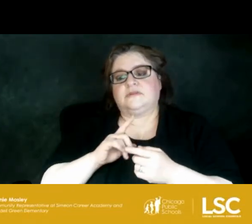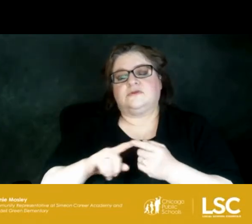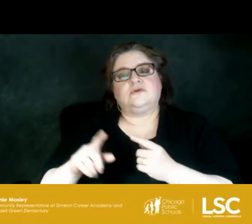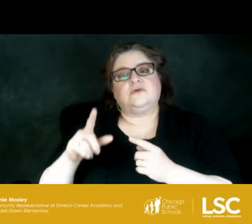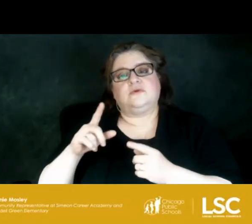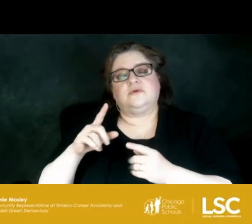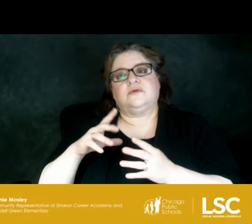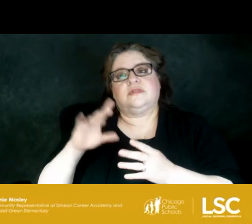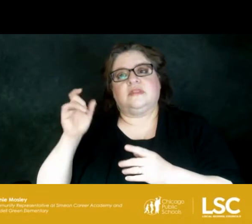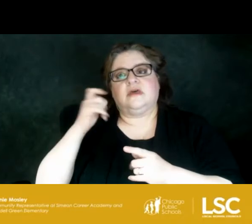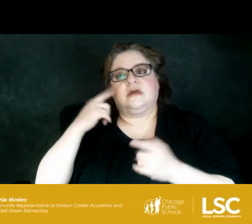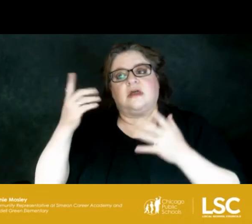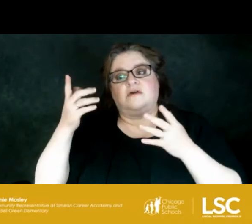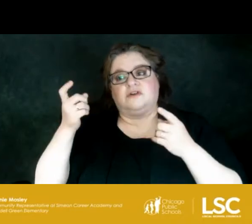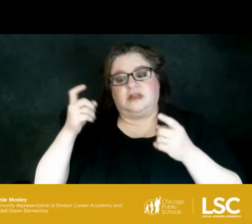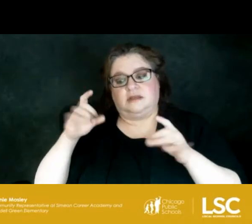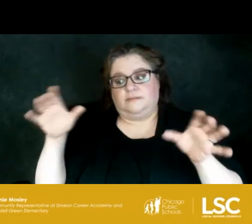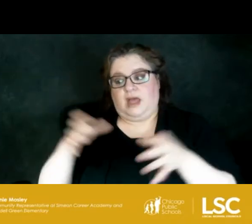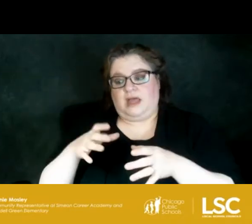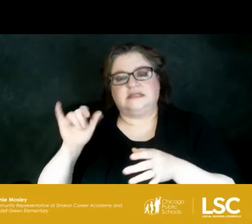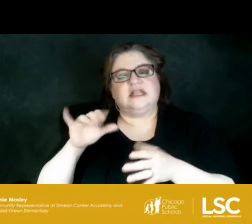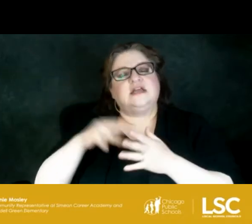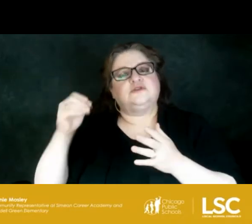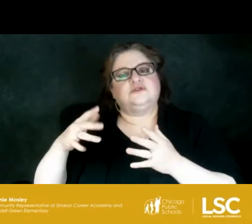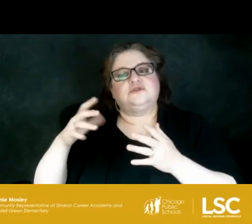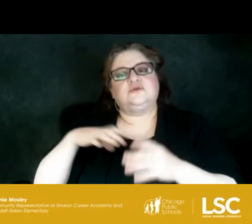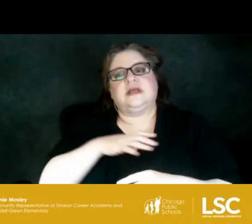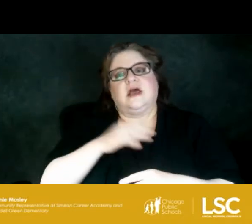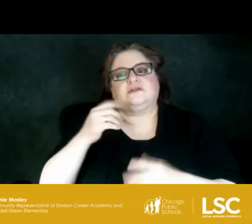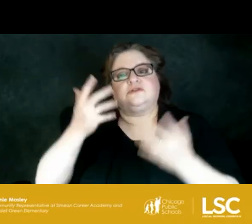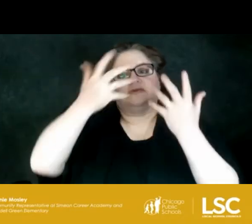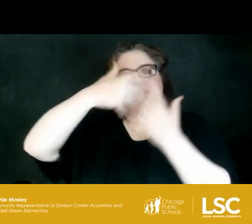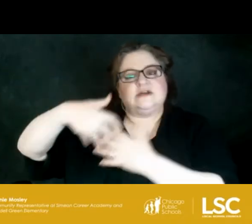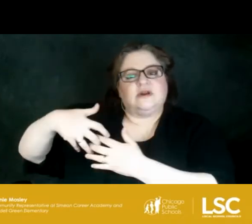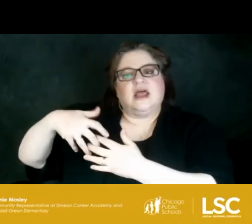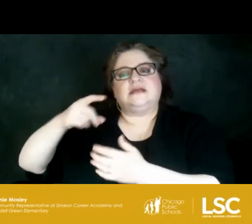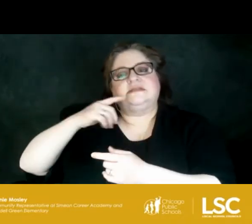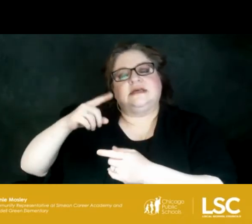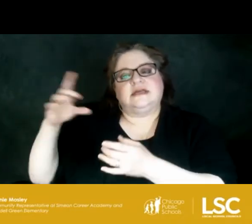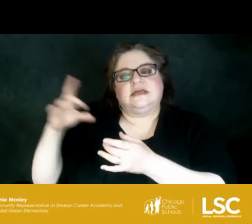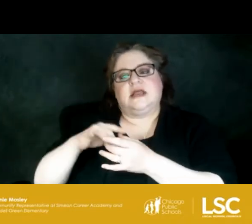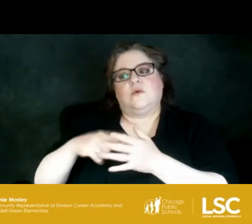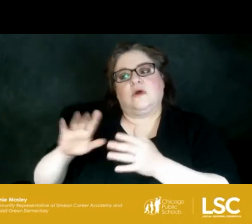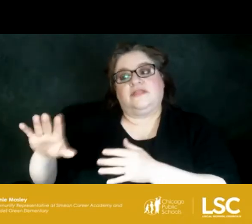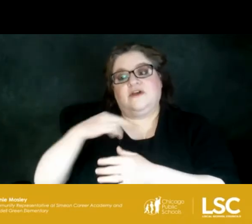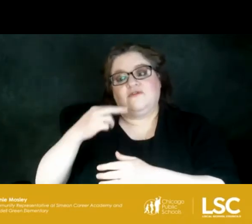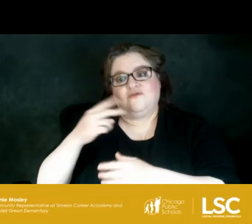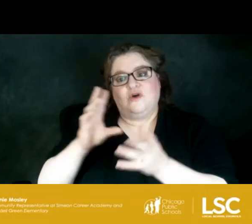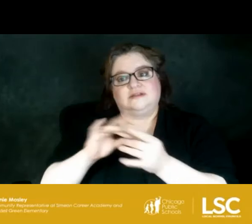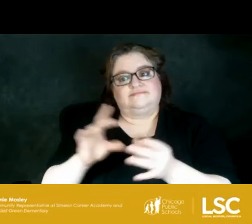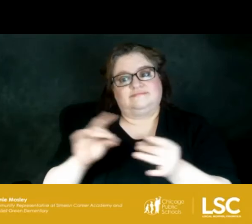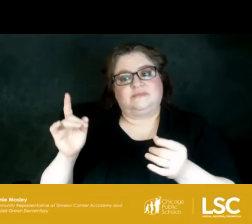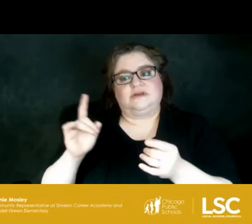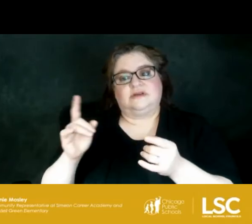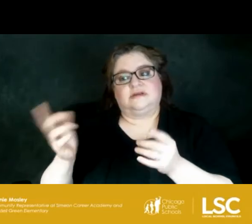student council, et cetera, to be able to sort of synchronize and connect what those voices are saying to what